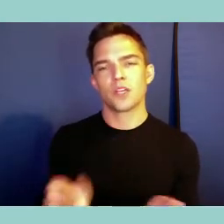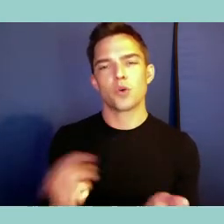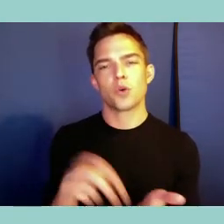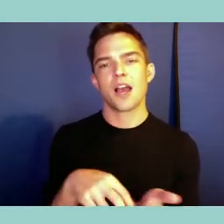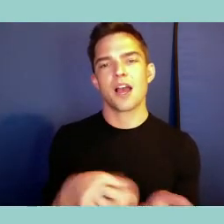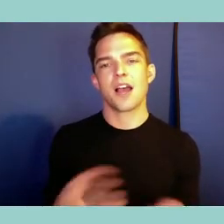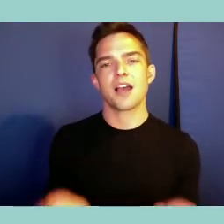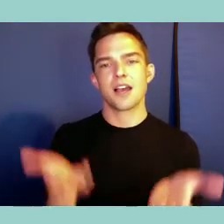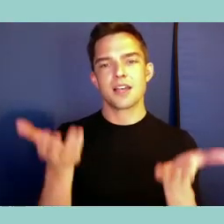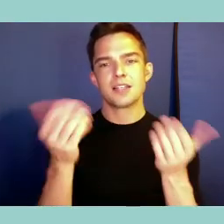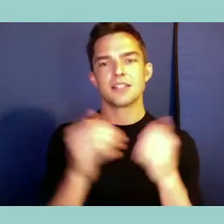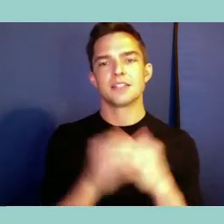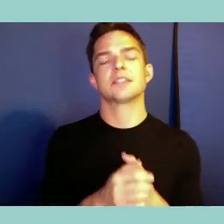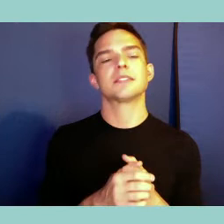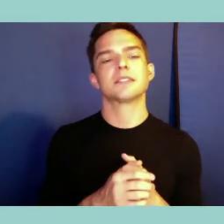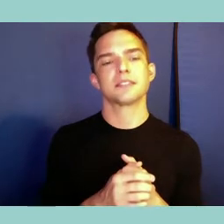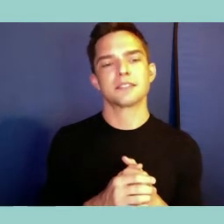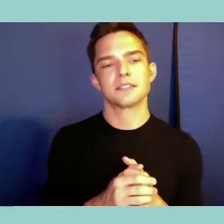rise.